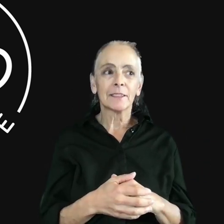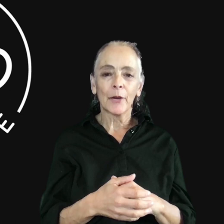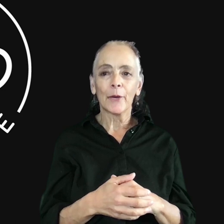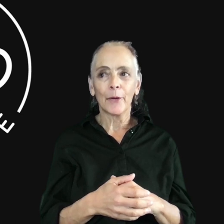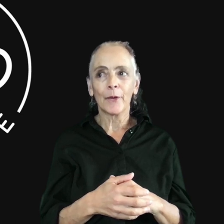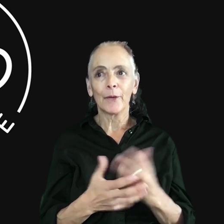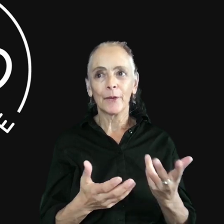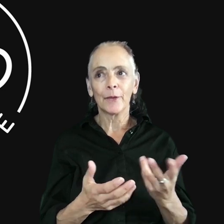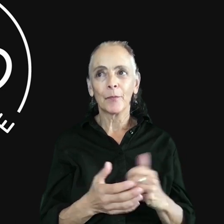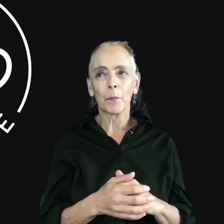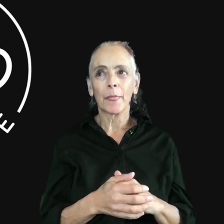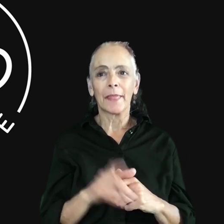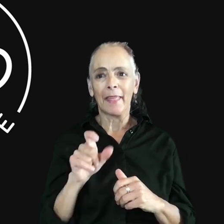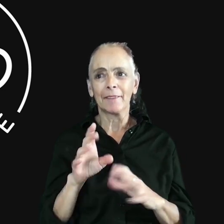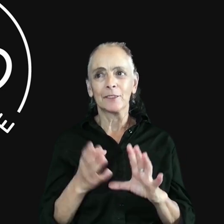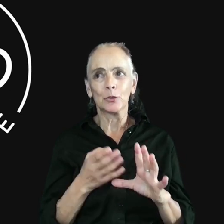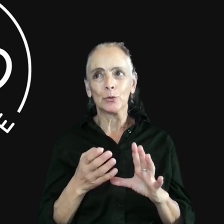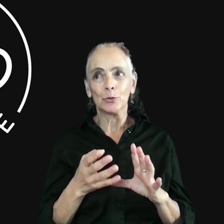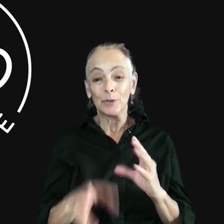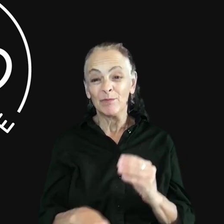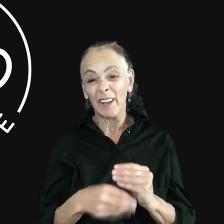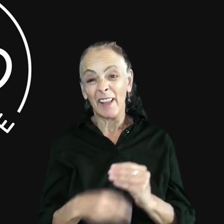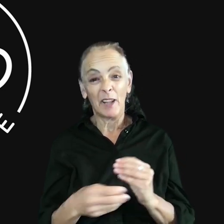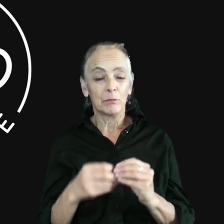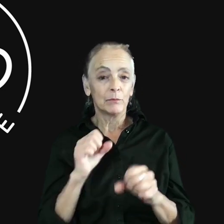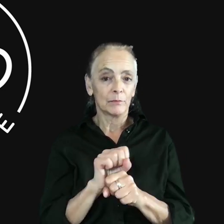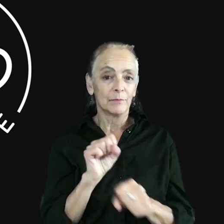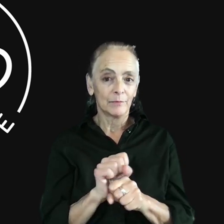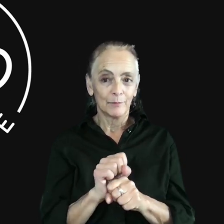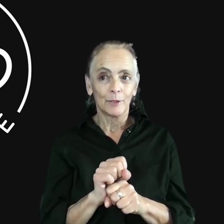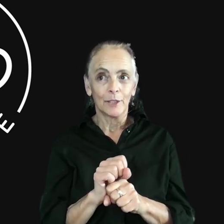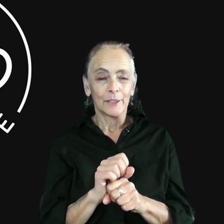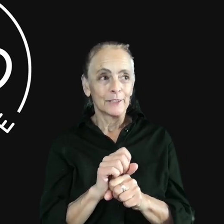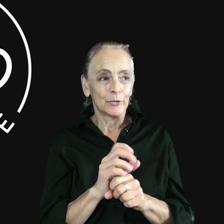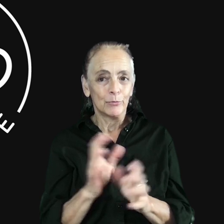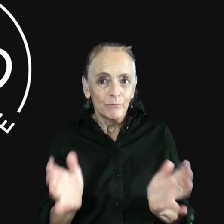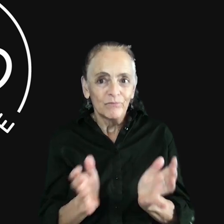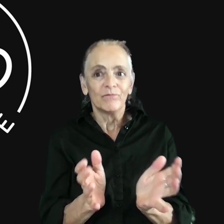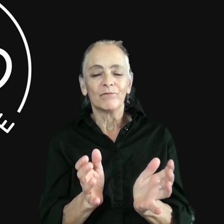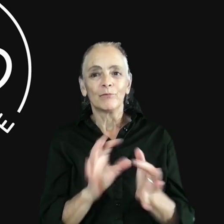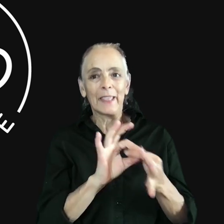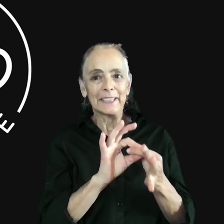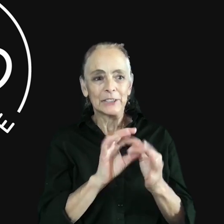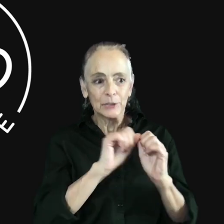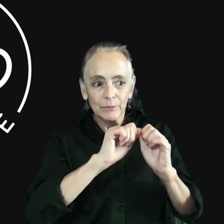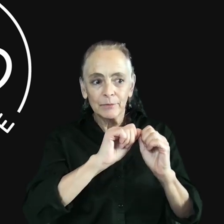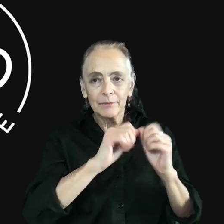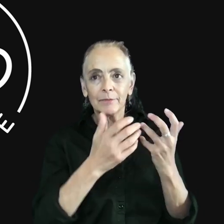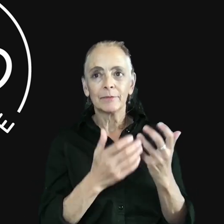in a decent amount of extra work to really foster those relationships to be able to